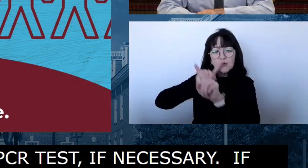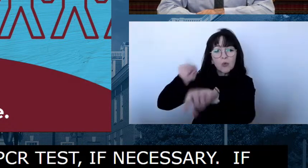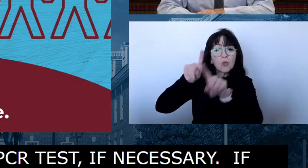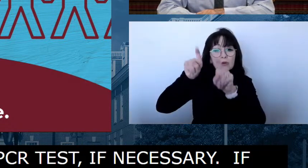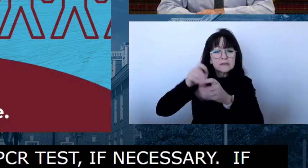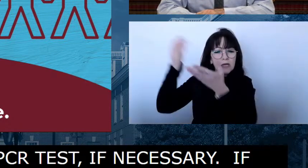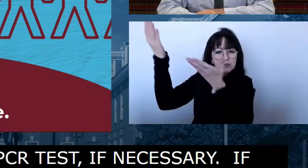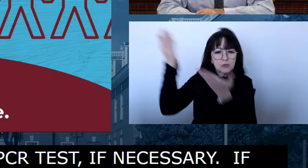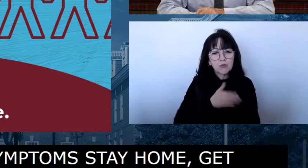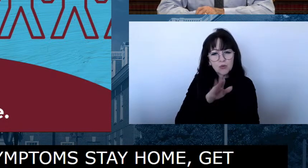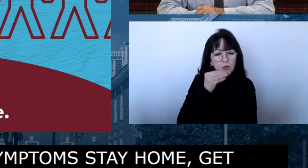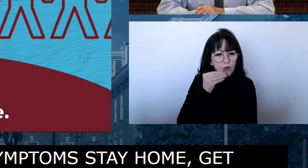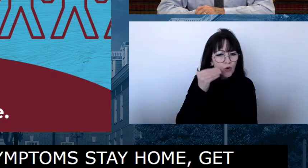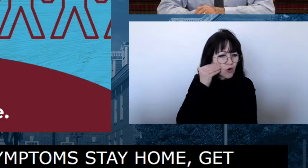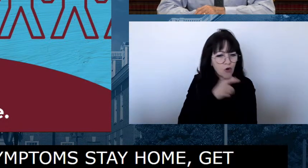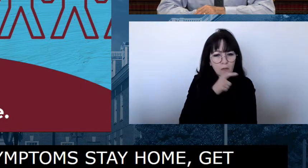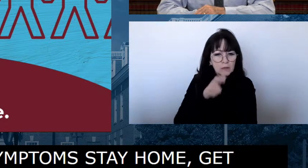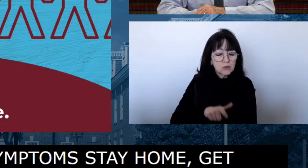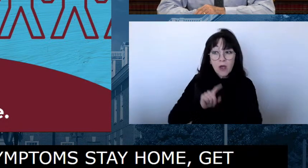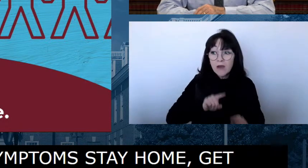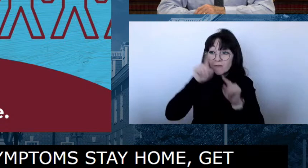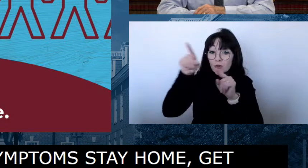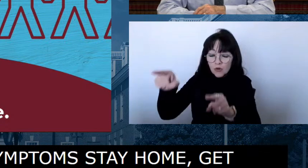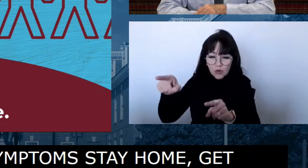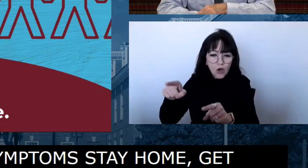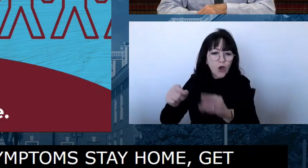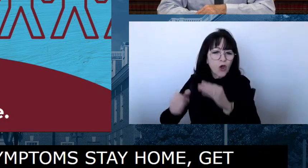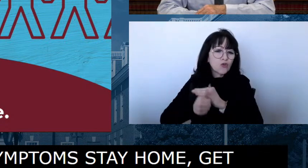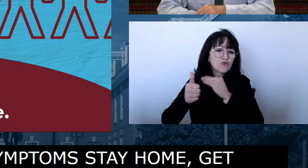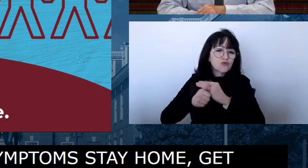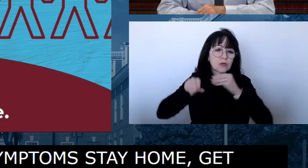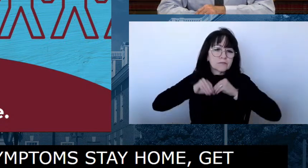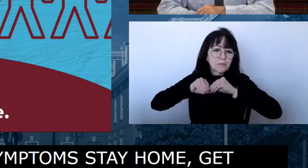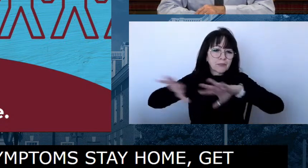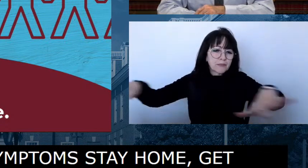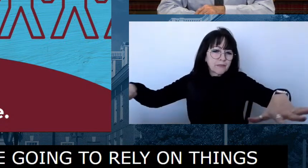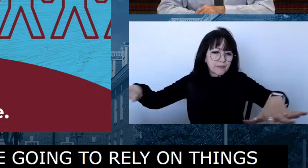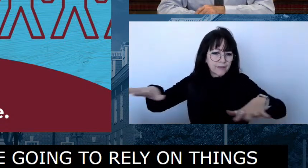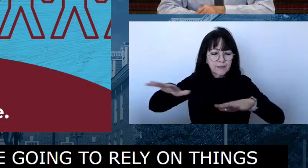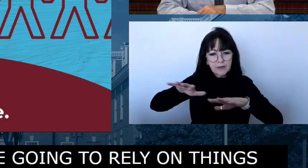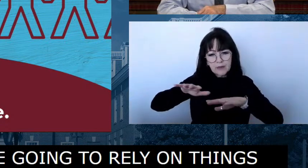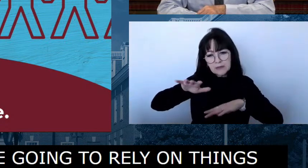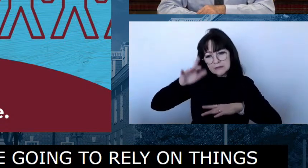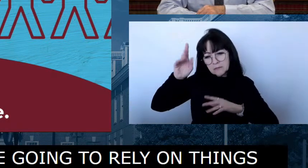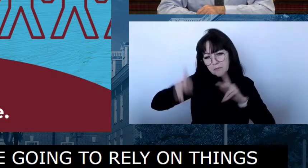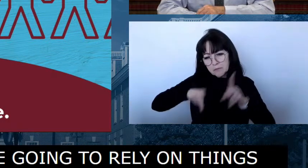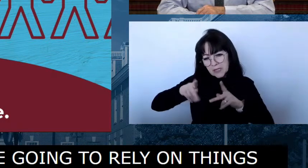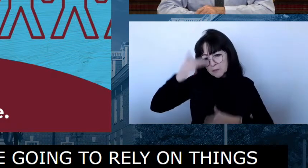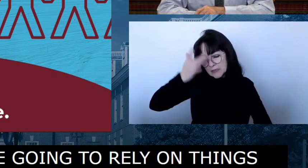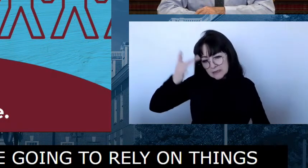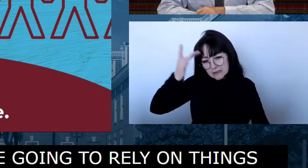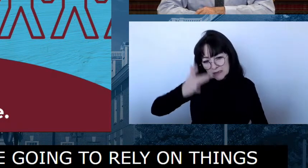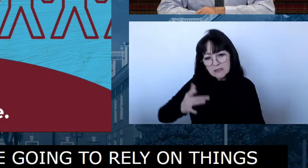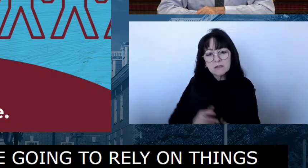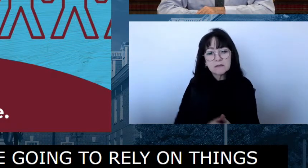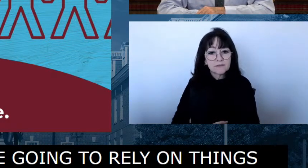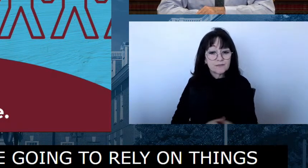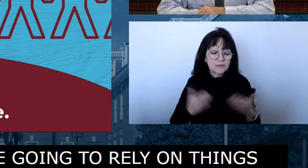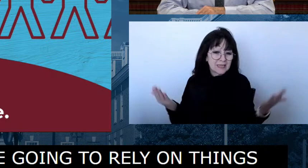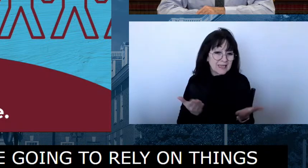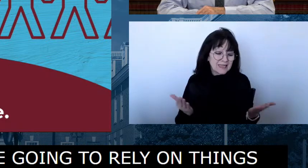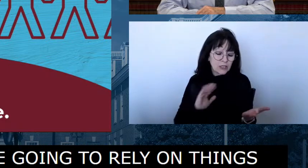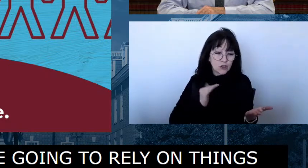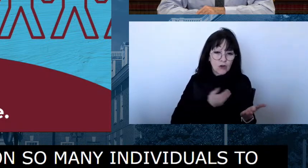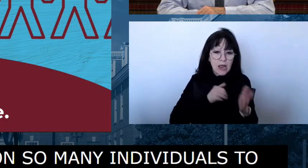Our numbers are getting better every day. We've got a highly vaccinated population here in our state.